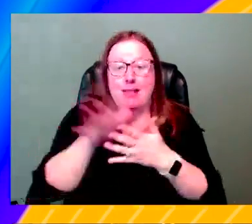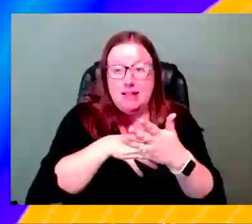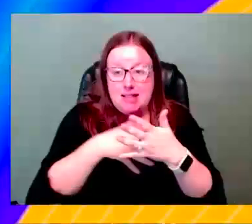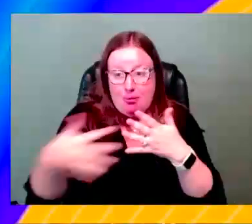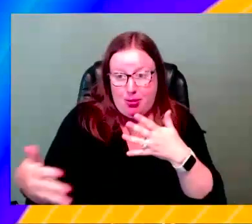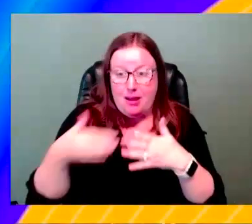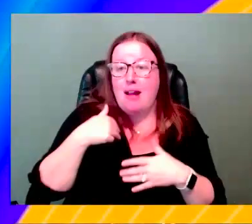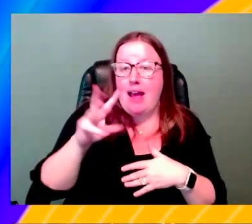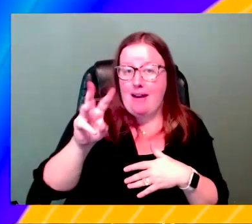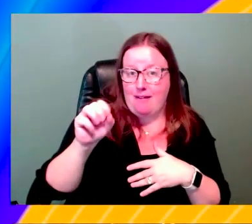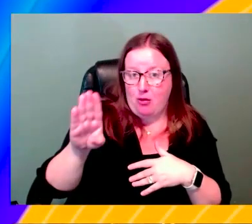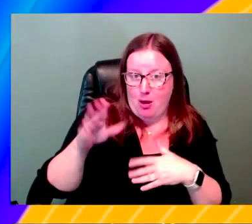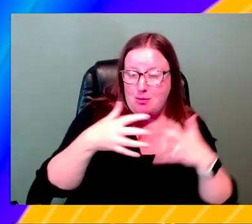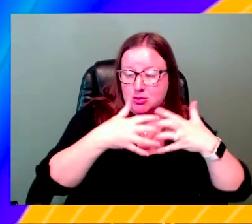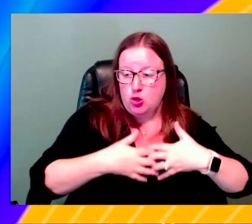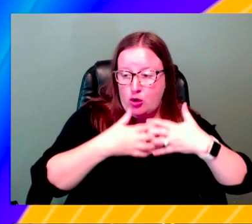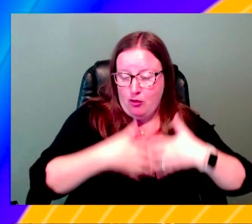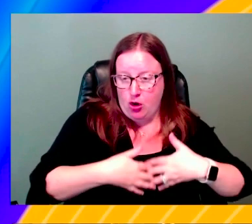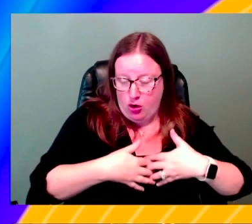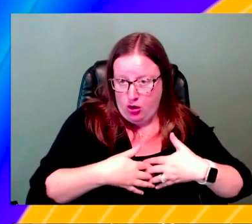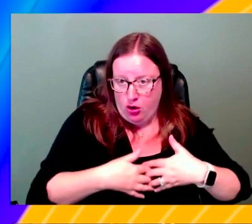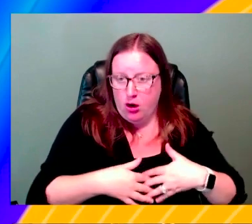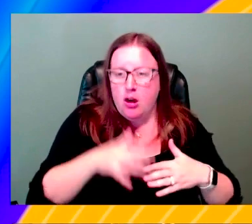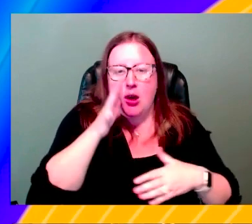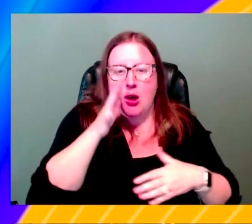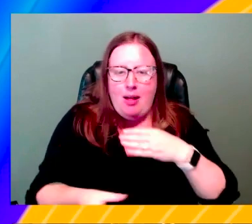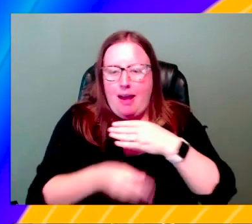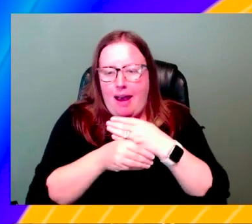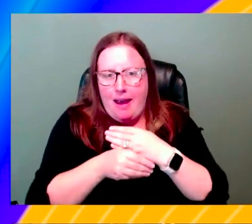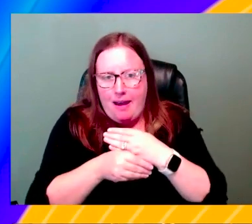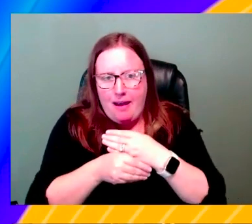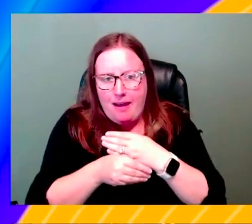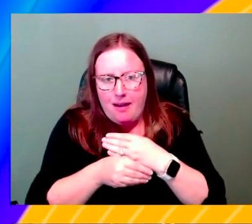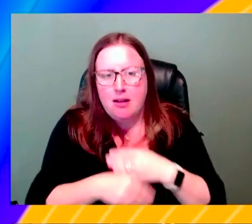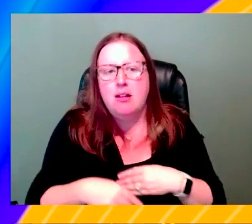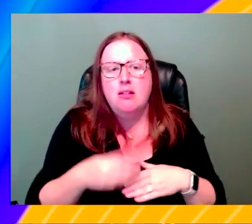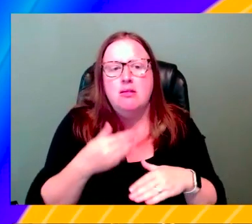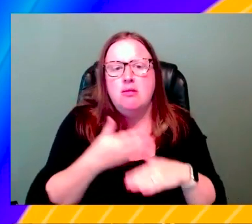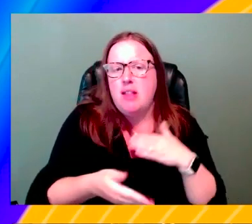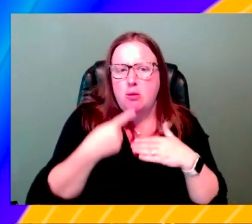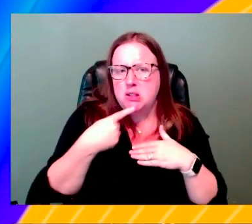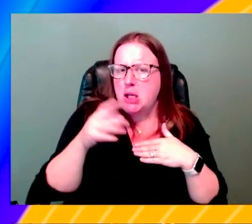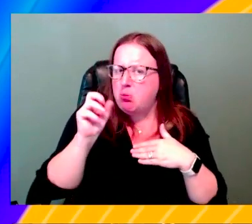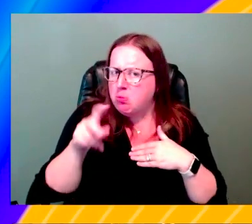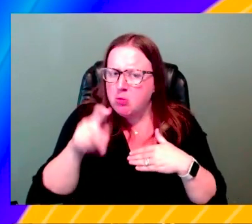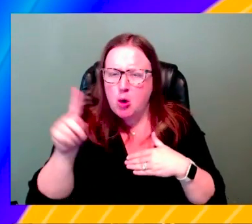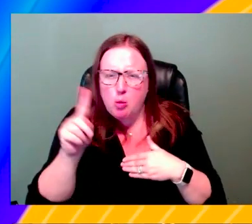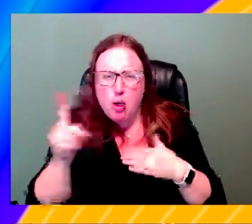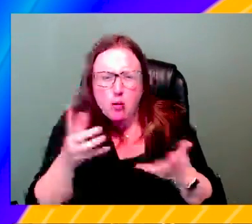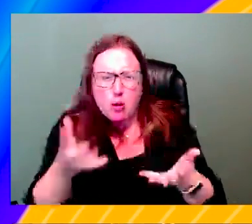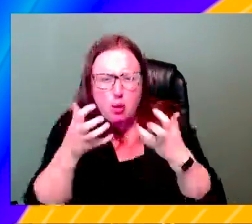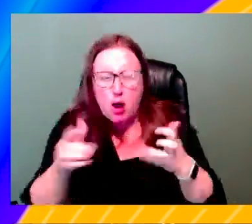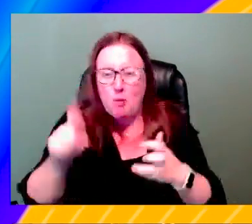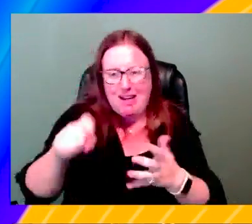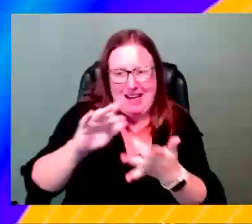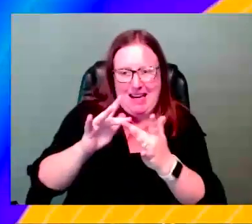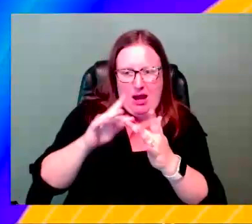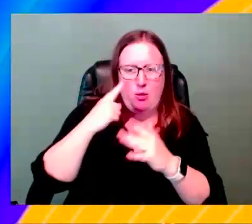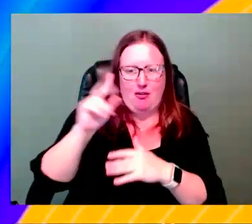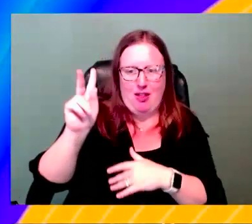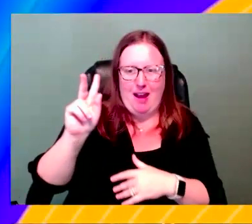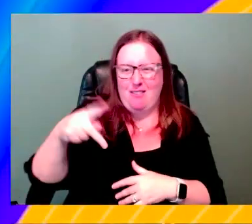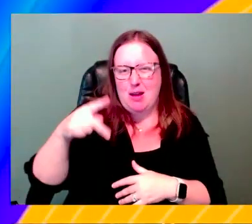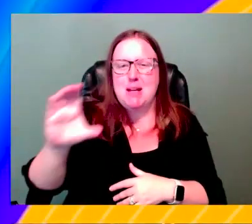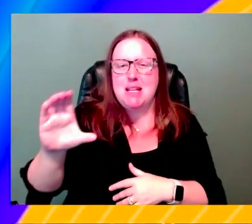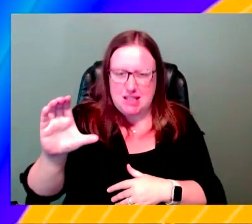right? We'll add that. We'll tell it where we want to put this thing. We need a network for it, right? The VPC, the virtual private cloud here. So we're